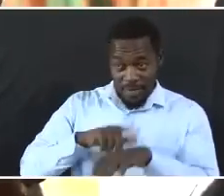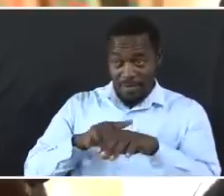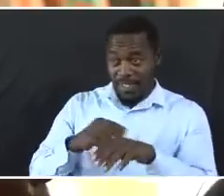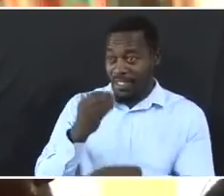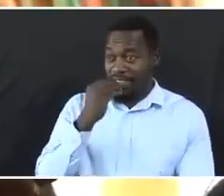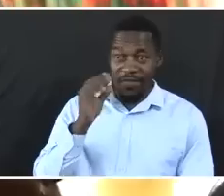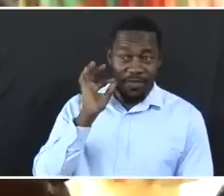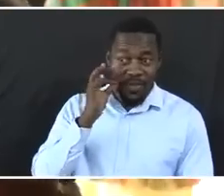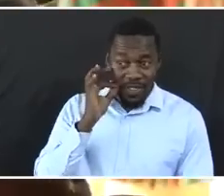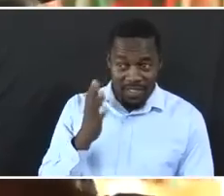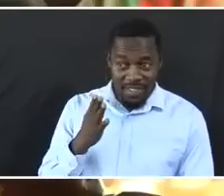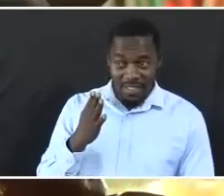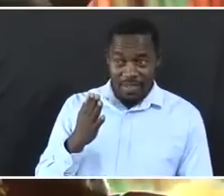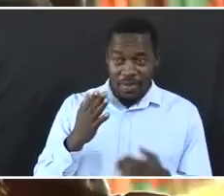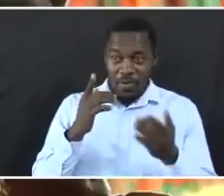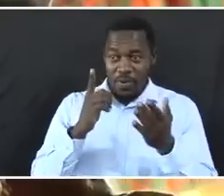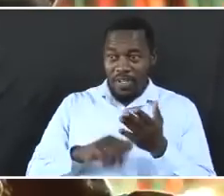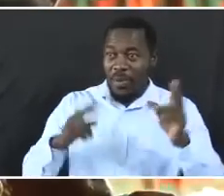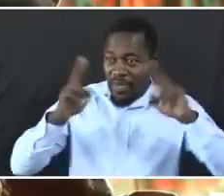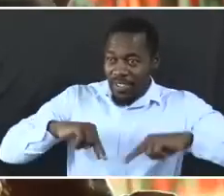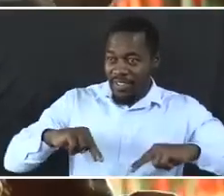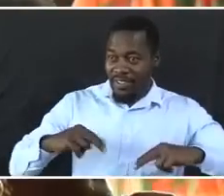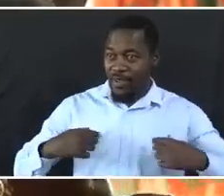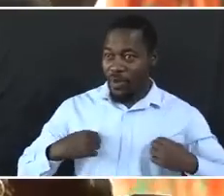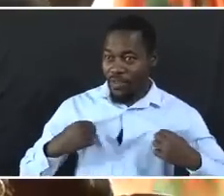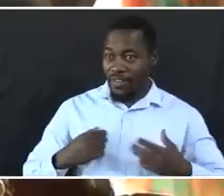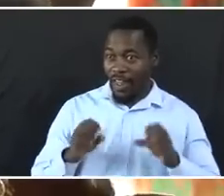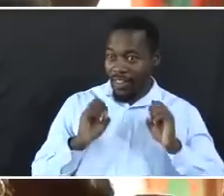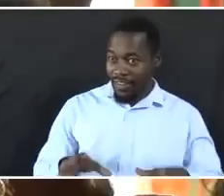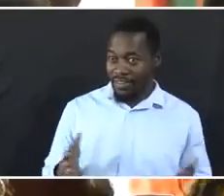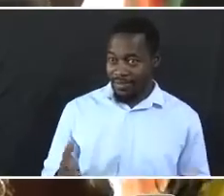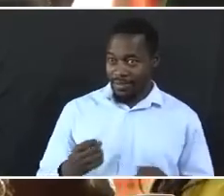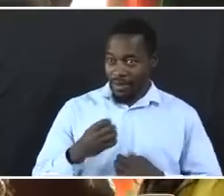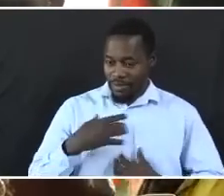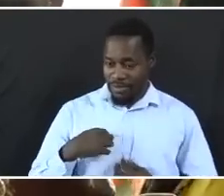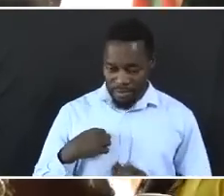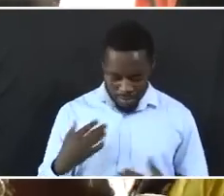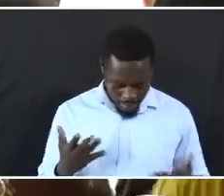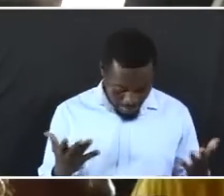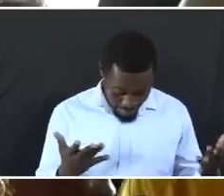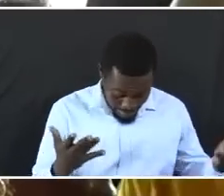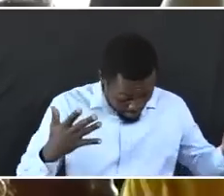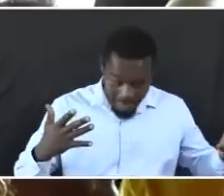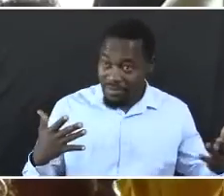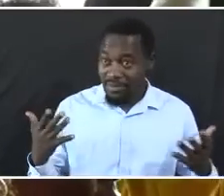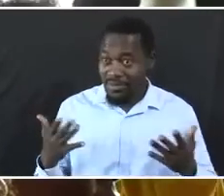and wife. Basically, in God's eyes, when they consummated, they were married.